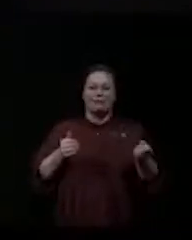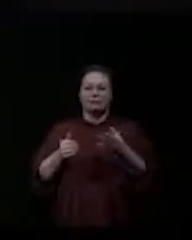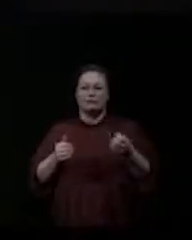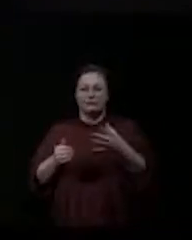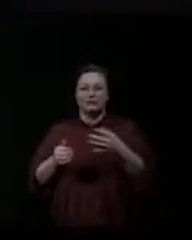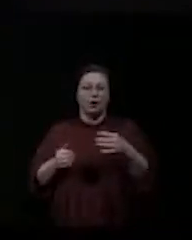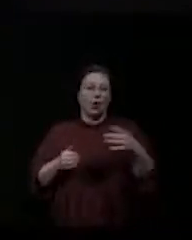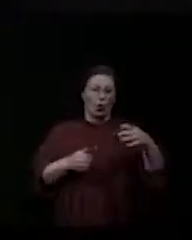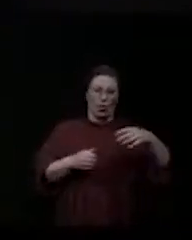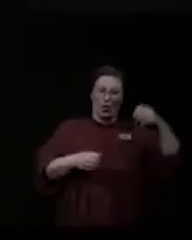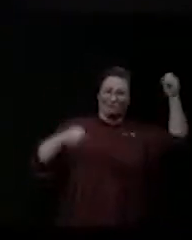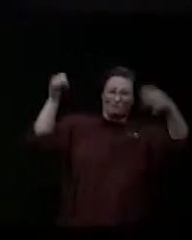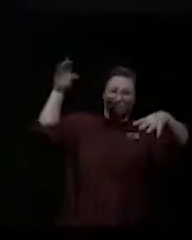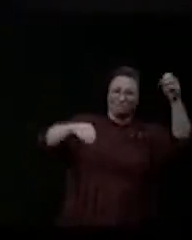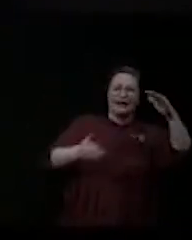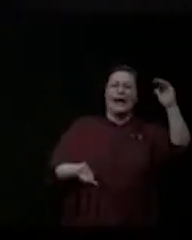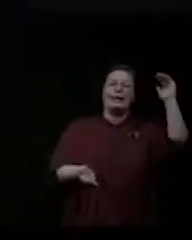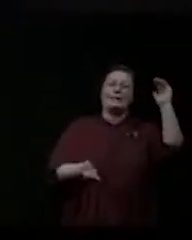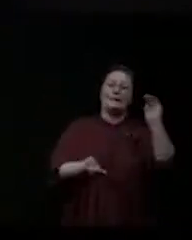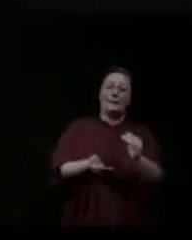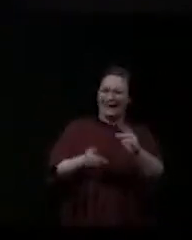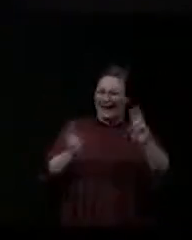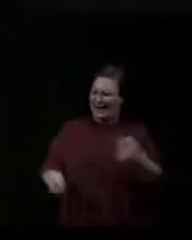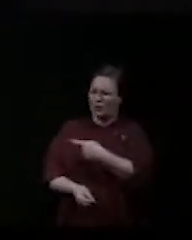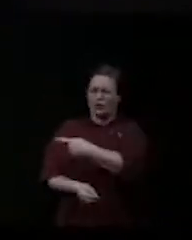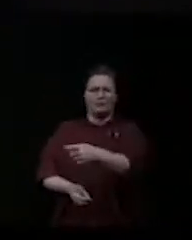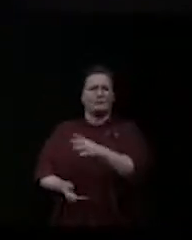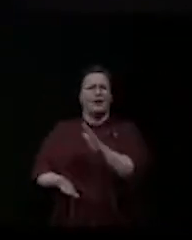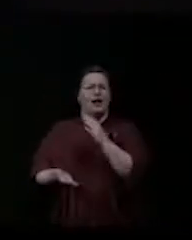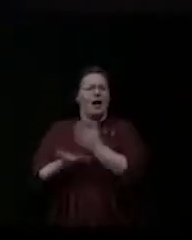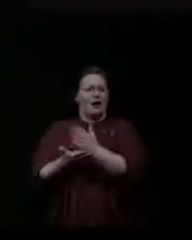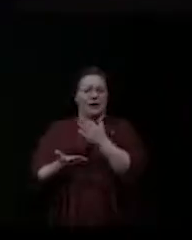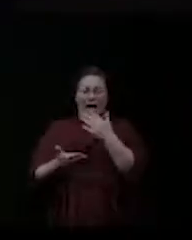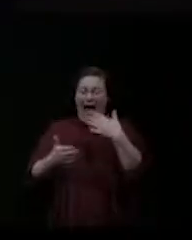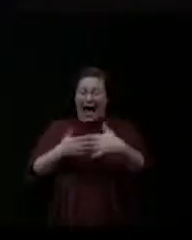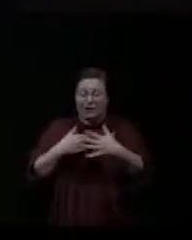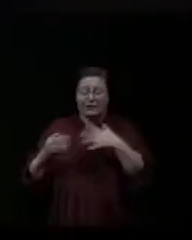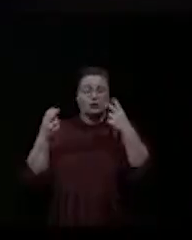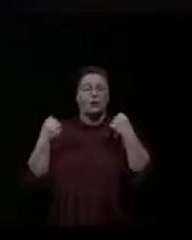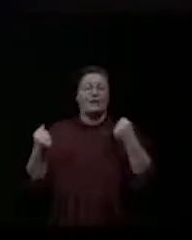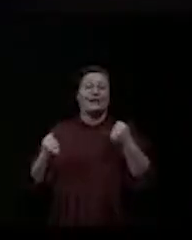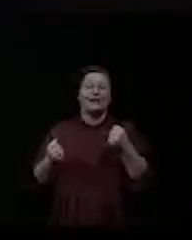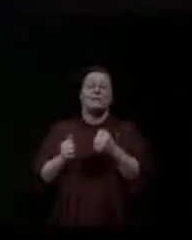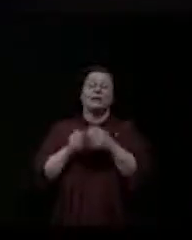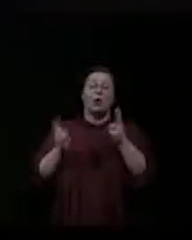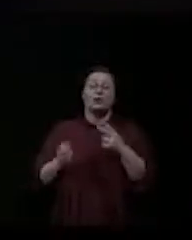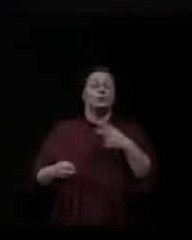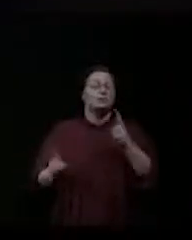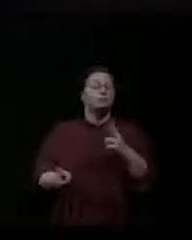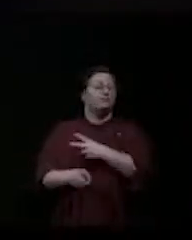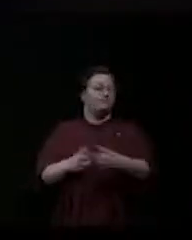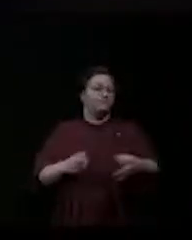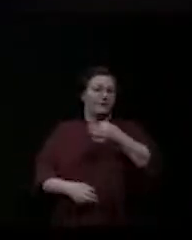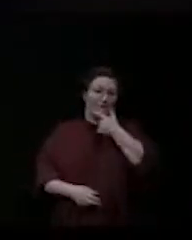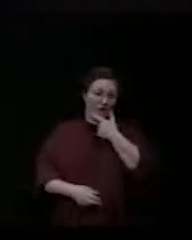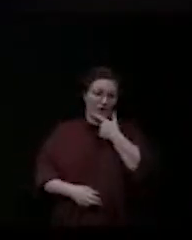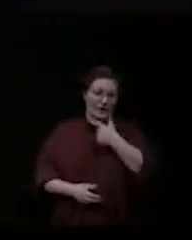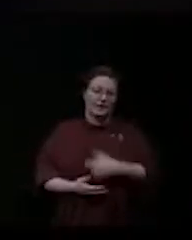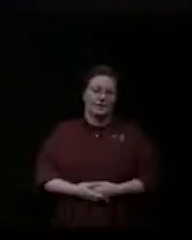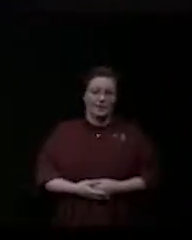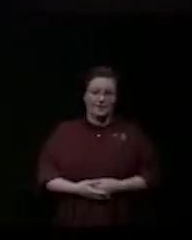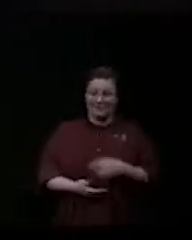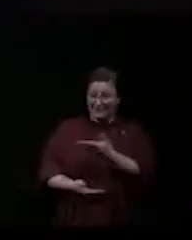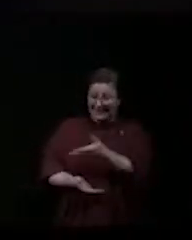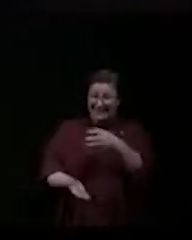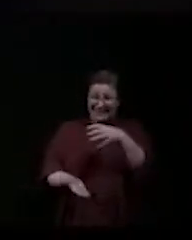scale of attacks, their work remains critical and dreadfully dangerous. That a situation which